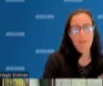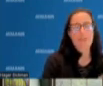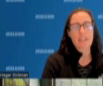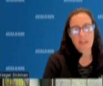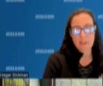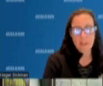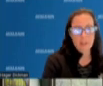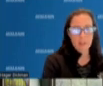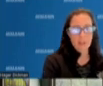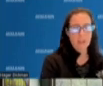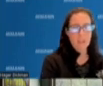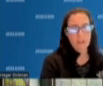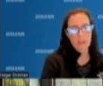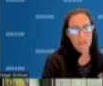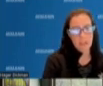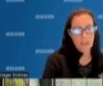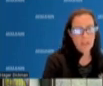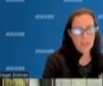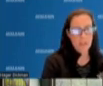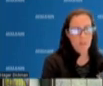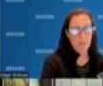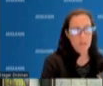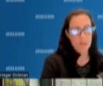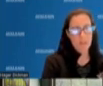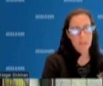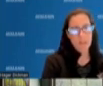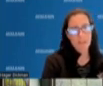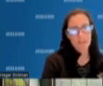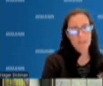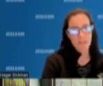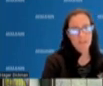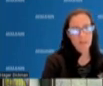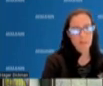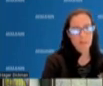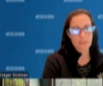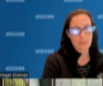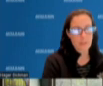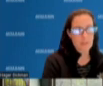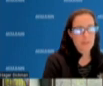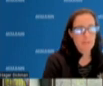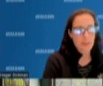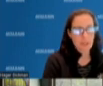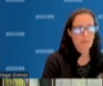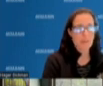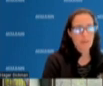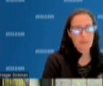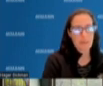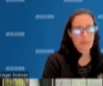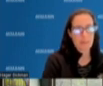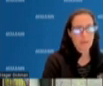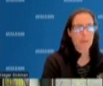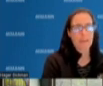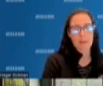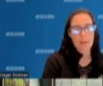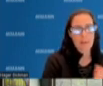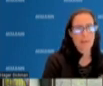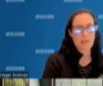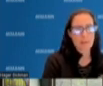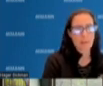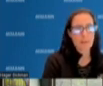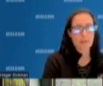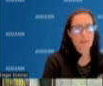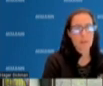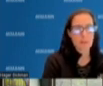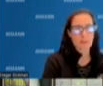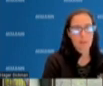in a representative level, really understand what it means for a person to have to prove that they don't